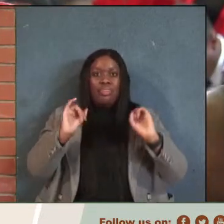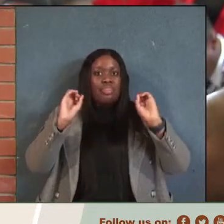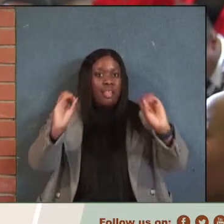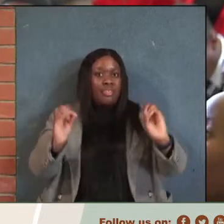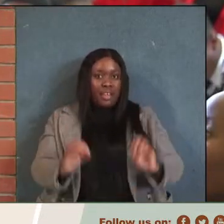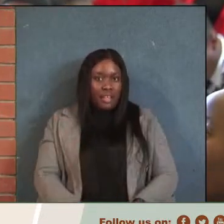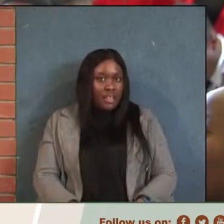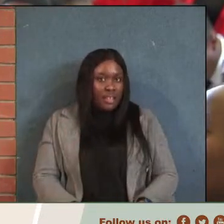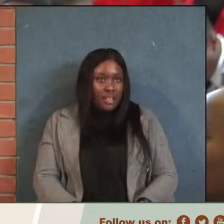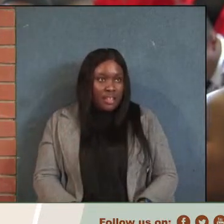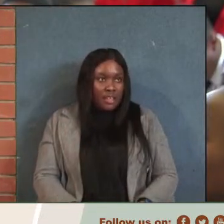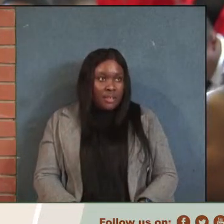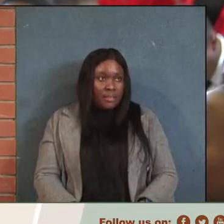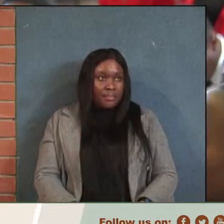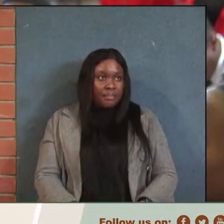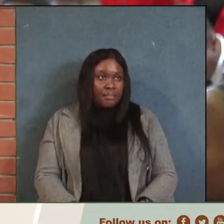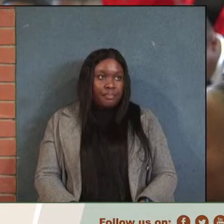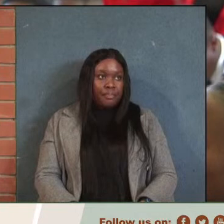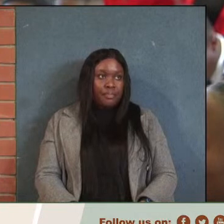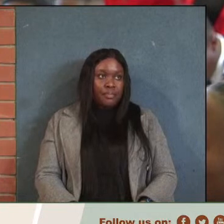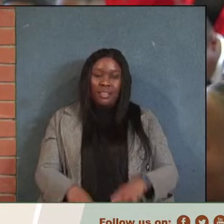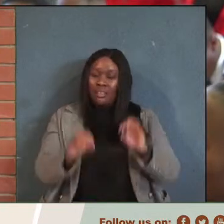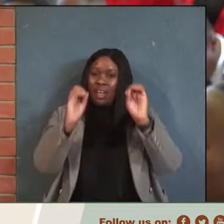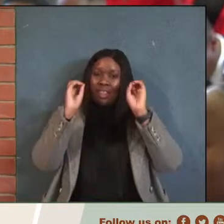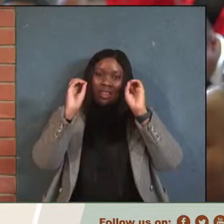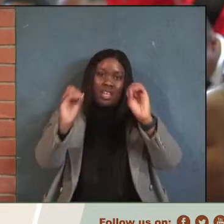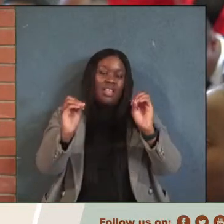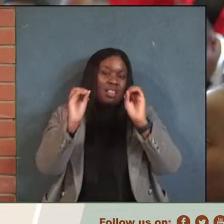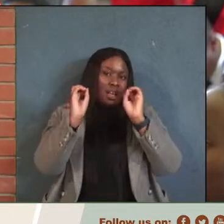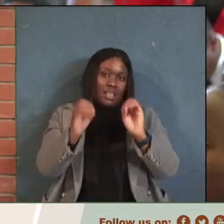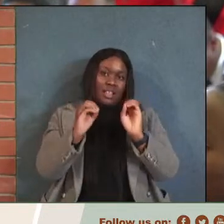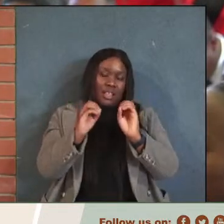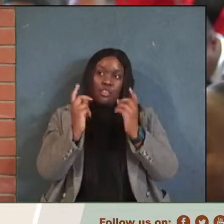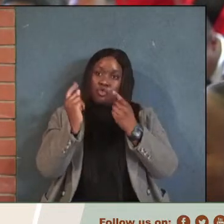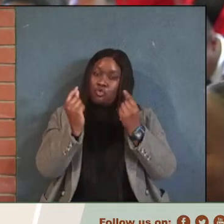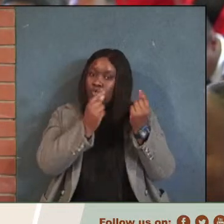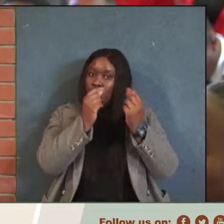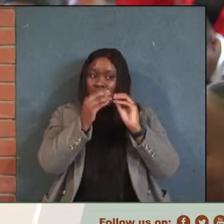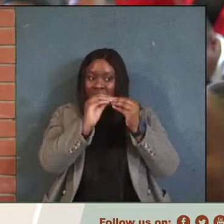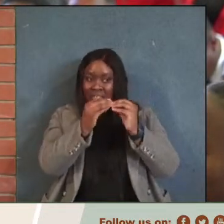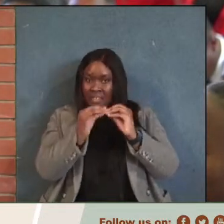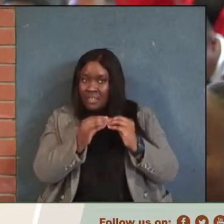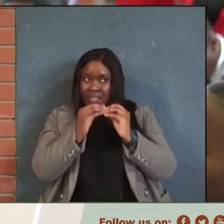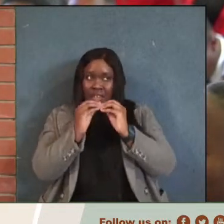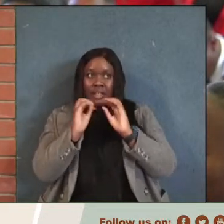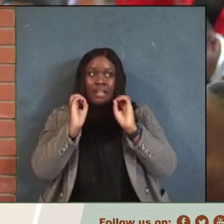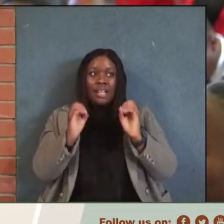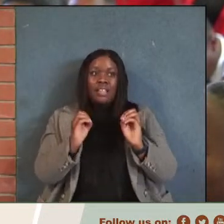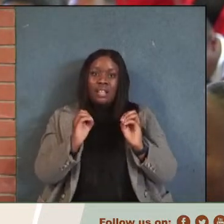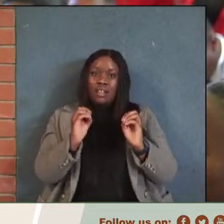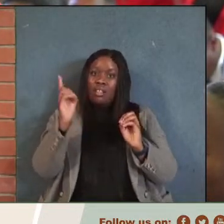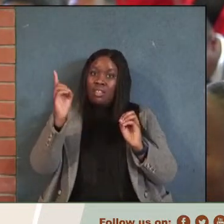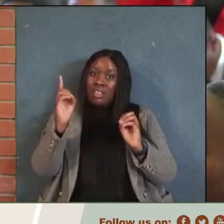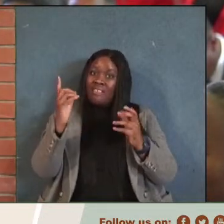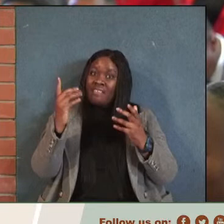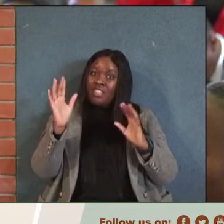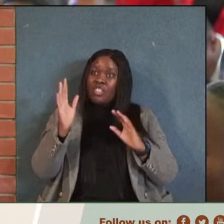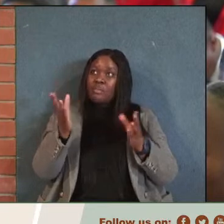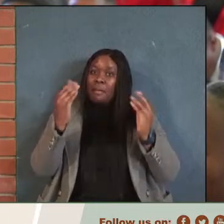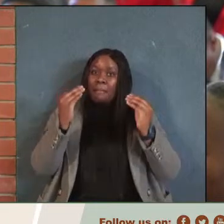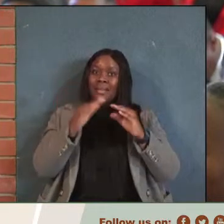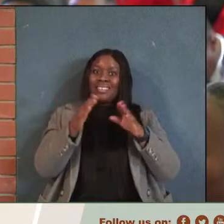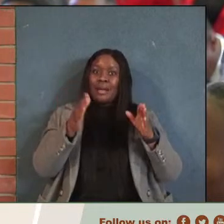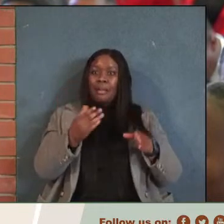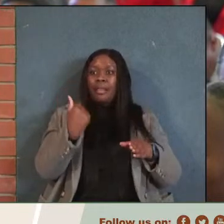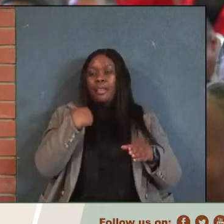of 2023. And there's nothing of worth mentioning that has been done to the school. They just received tables, which